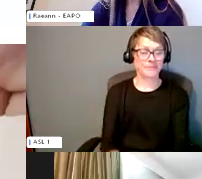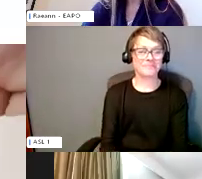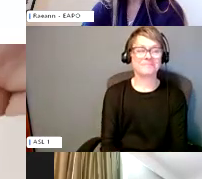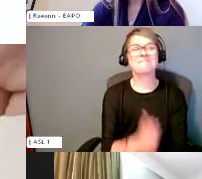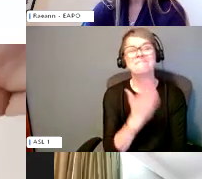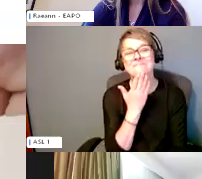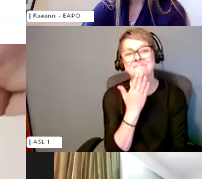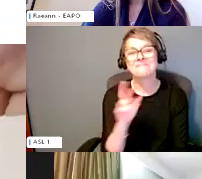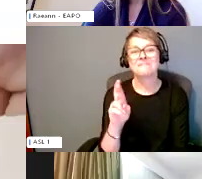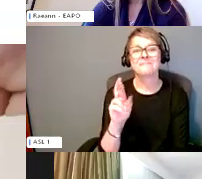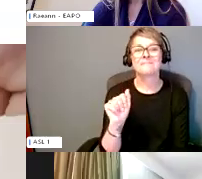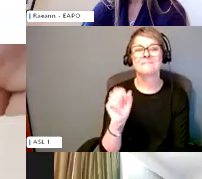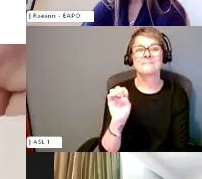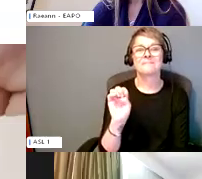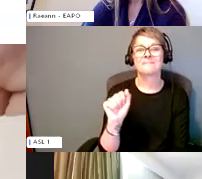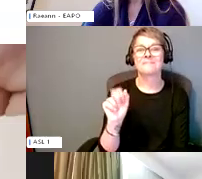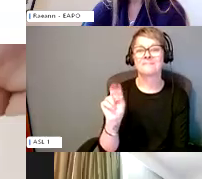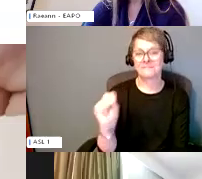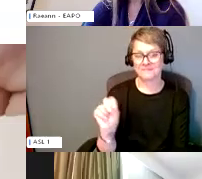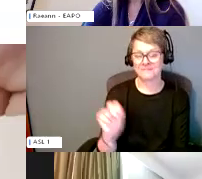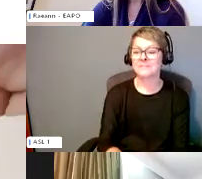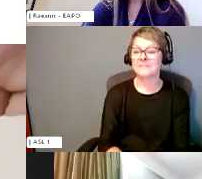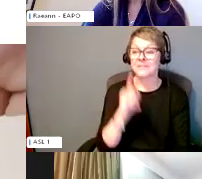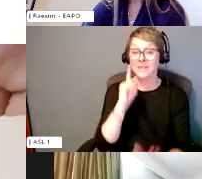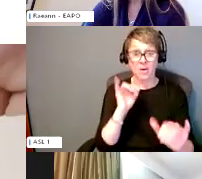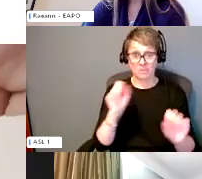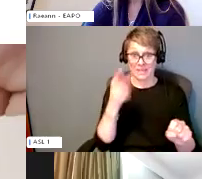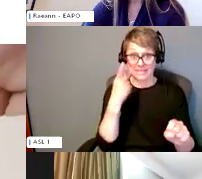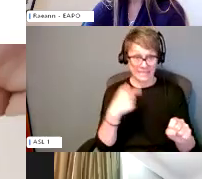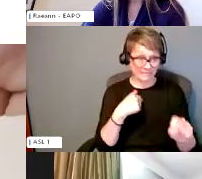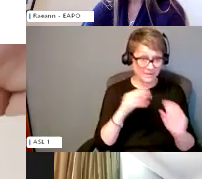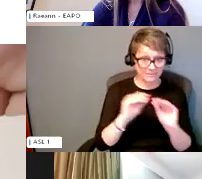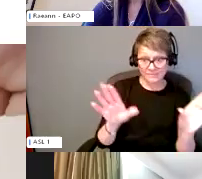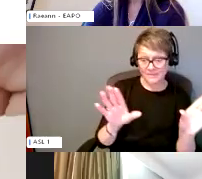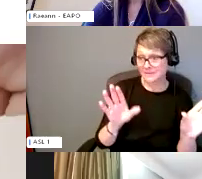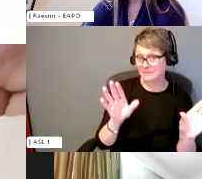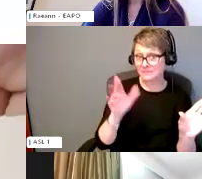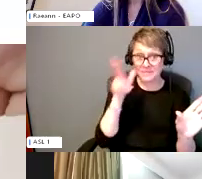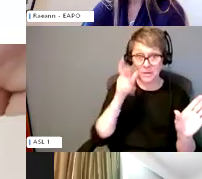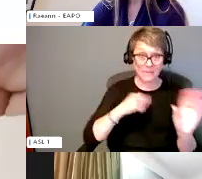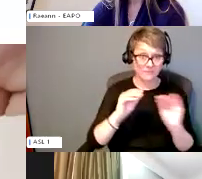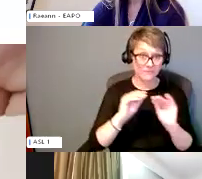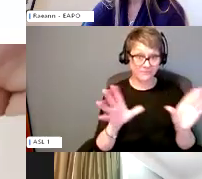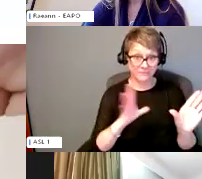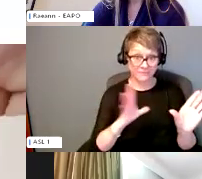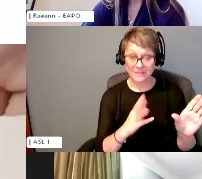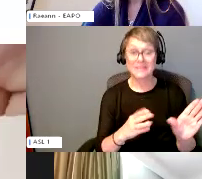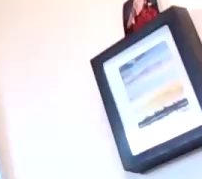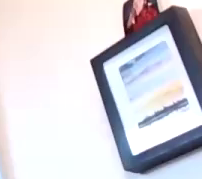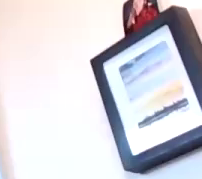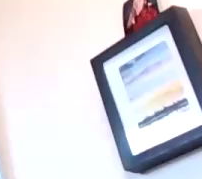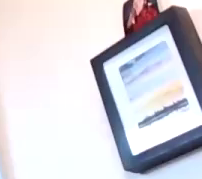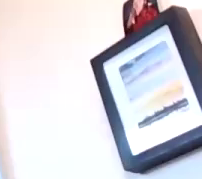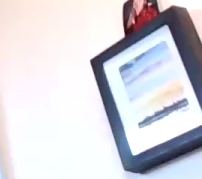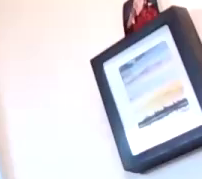Thank you, Rayanne. Well, I hope you all can see me and hear me okay. I am joining you from a slightly different setup from